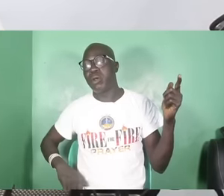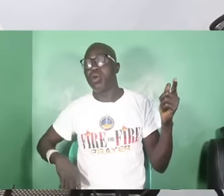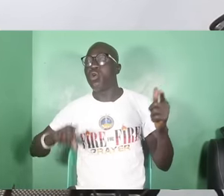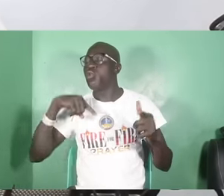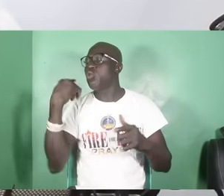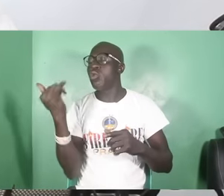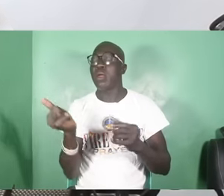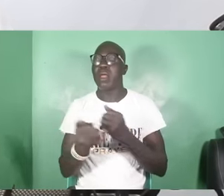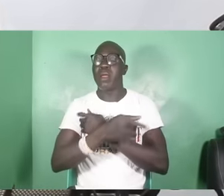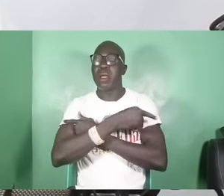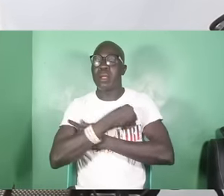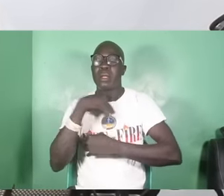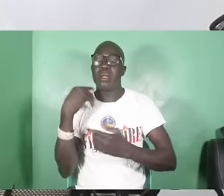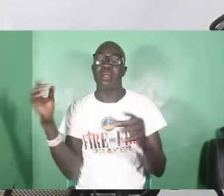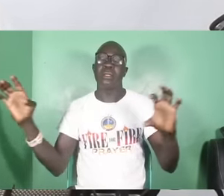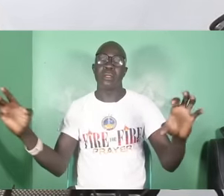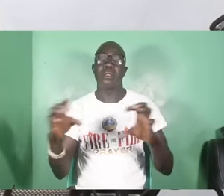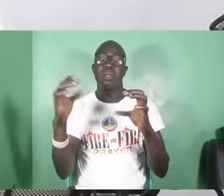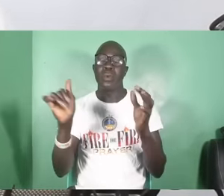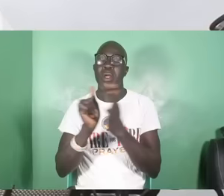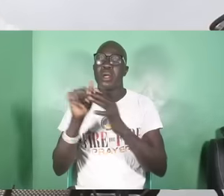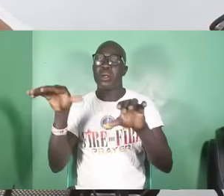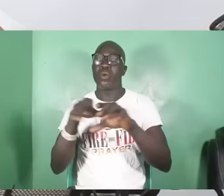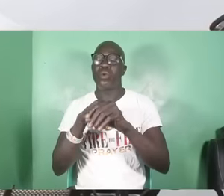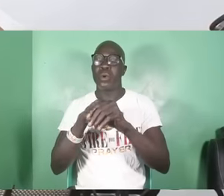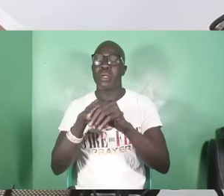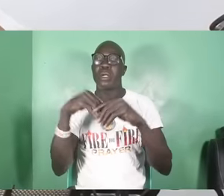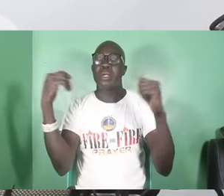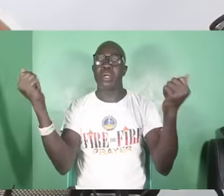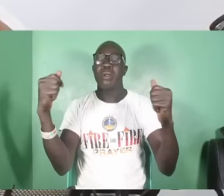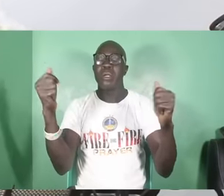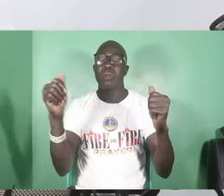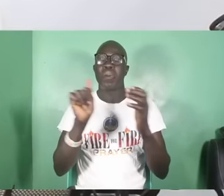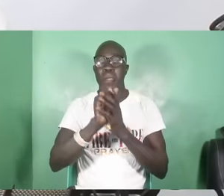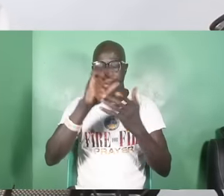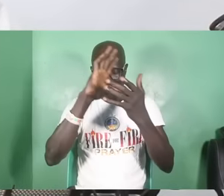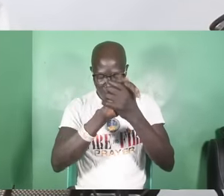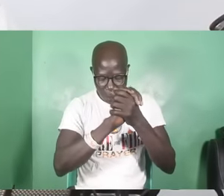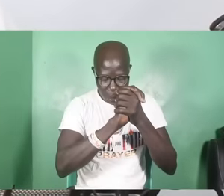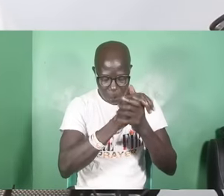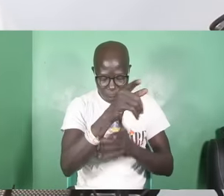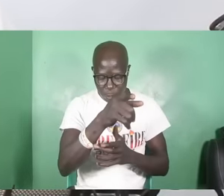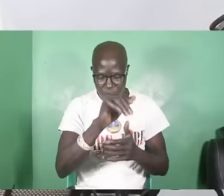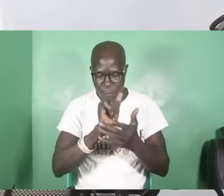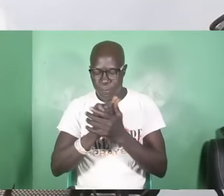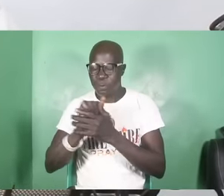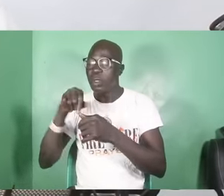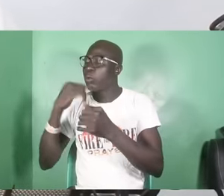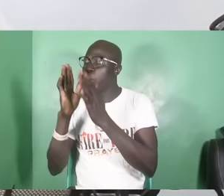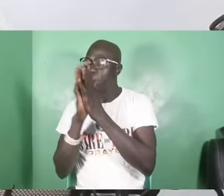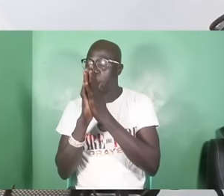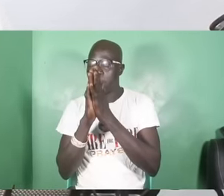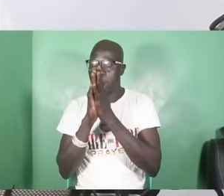Jesus name alone. All to the brother celebrate. Only wedding and fast. People celebrating when they are okay, blessed. I congratulate when you. And